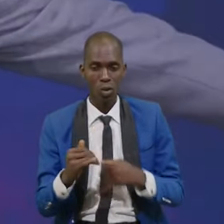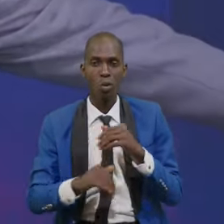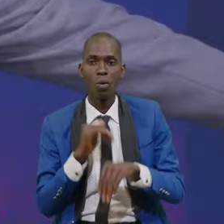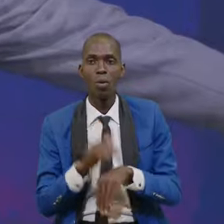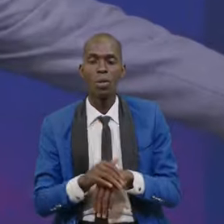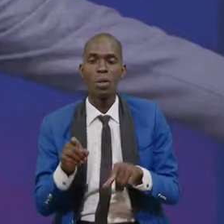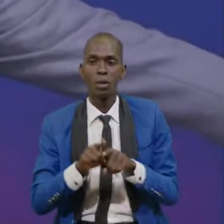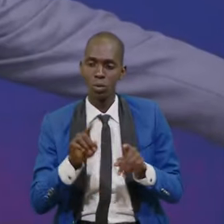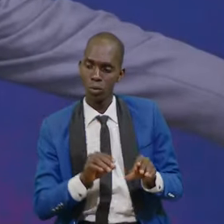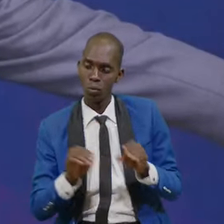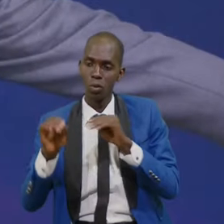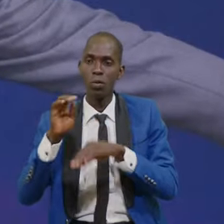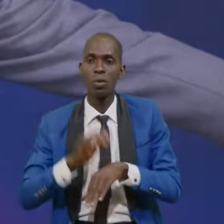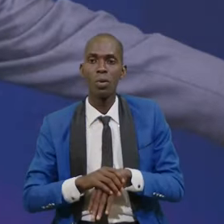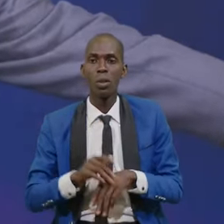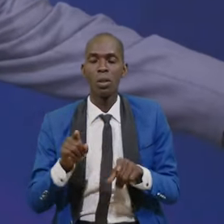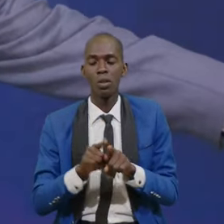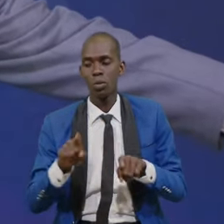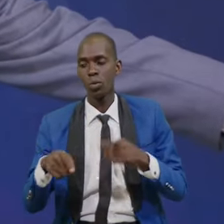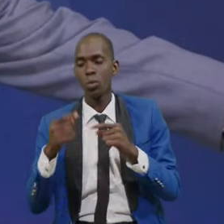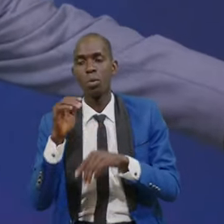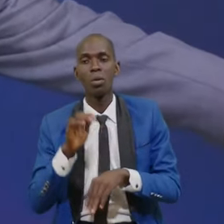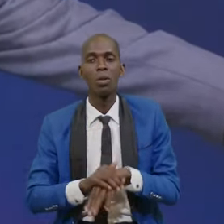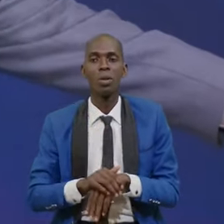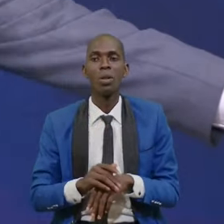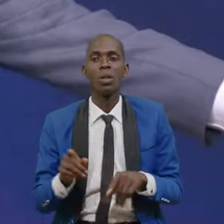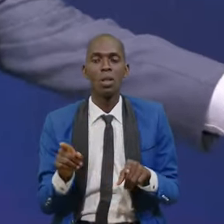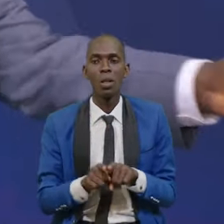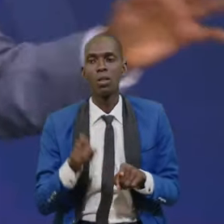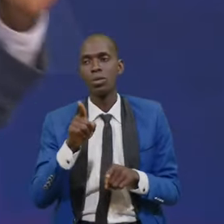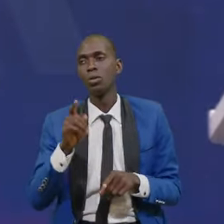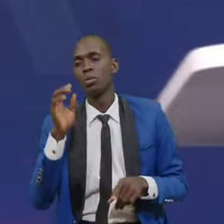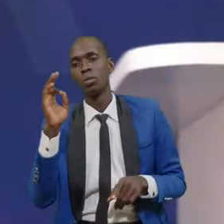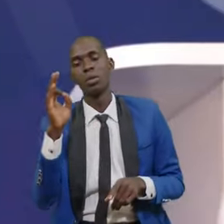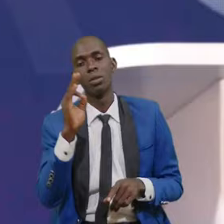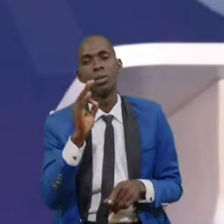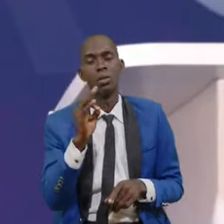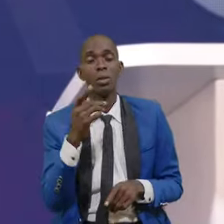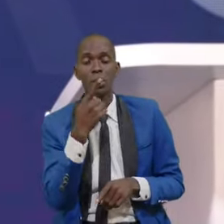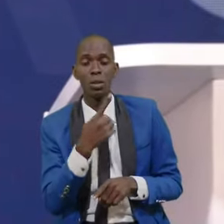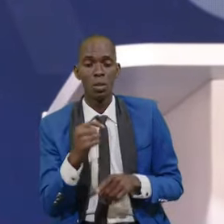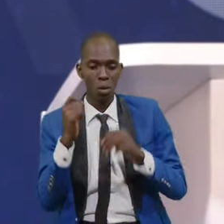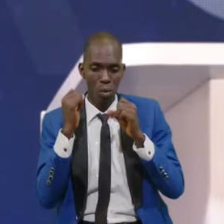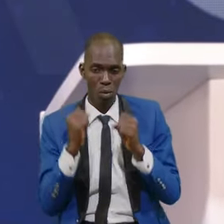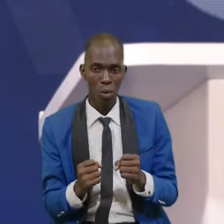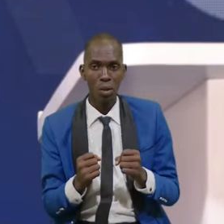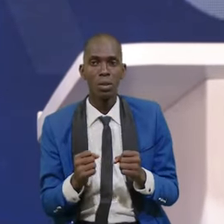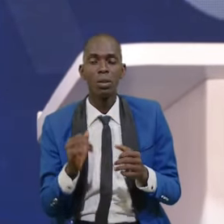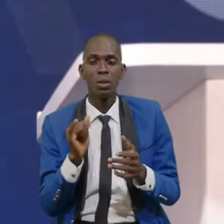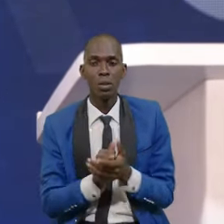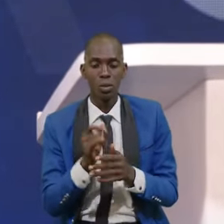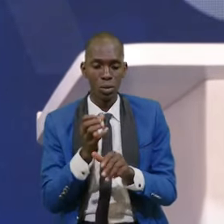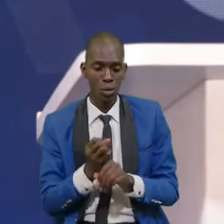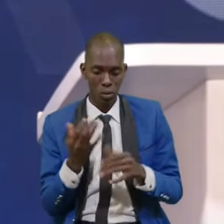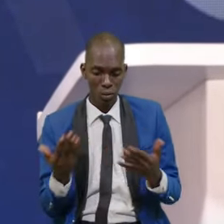on, as you go on, as you minister, the power that you receive here now,